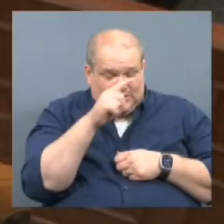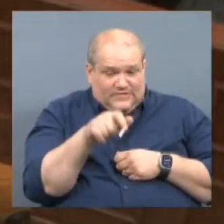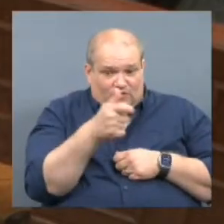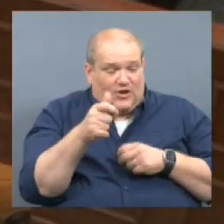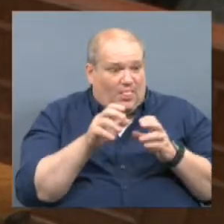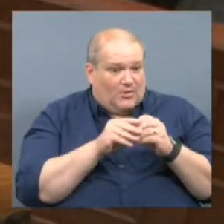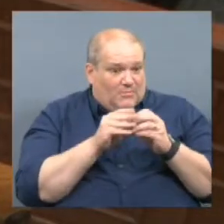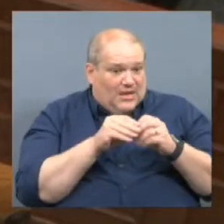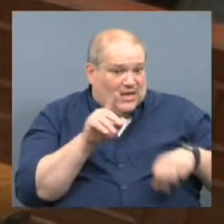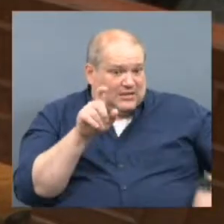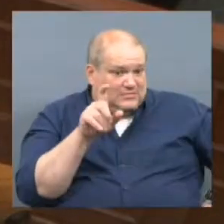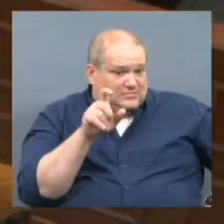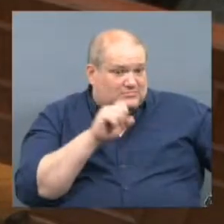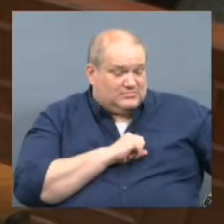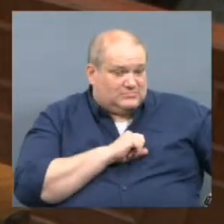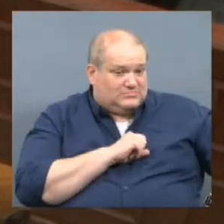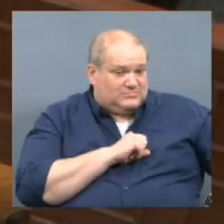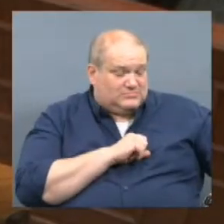meeting?